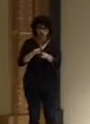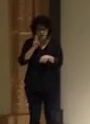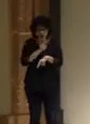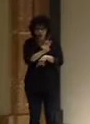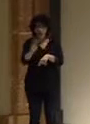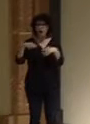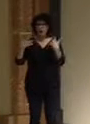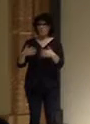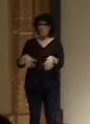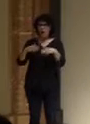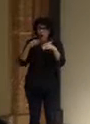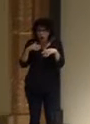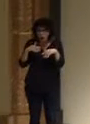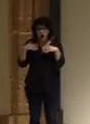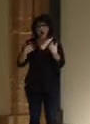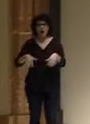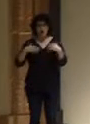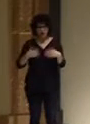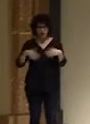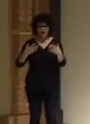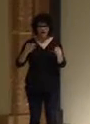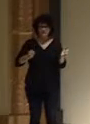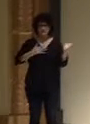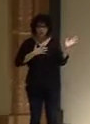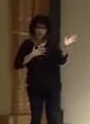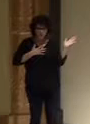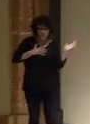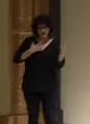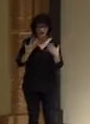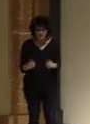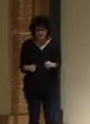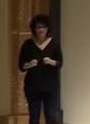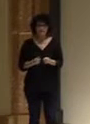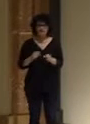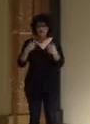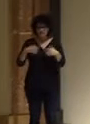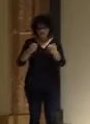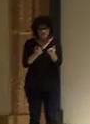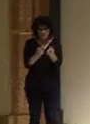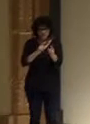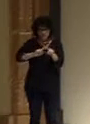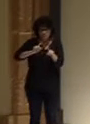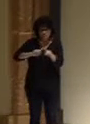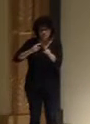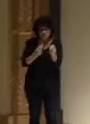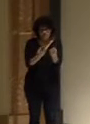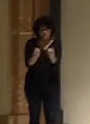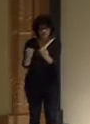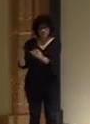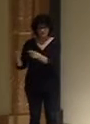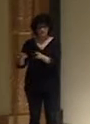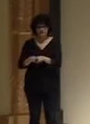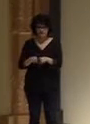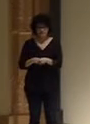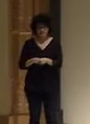to discover a dance sector that was extremely vital, fresh, and in many